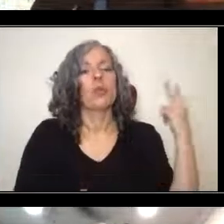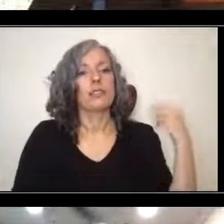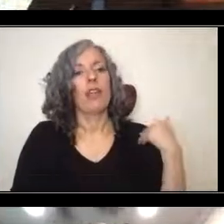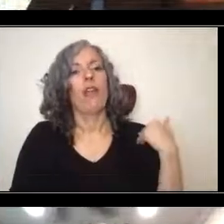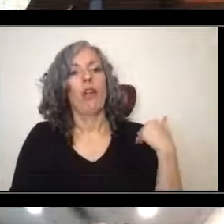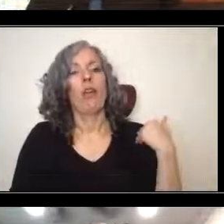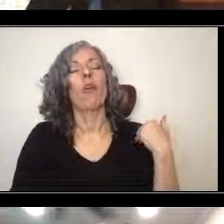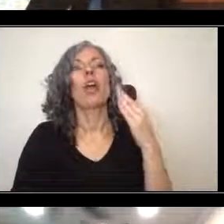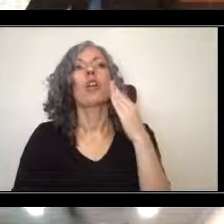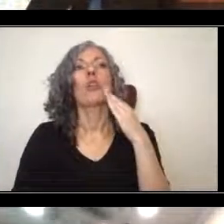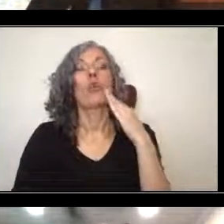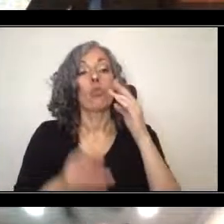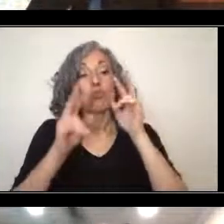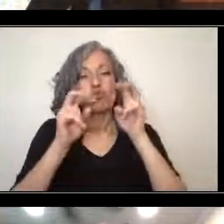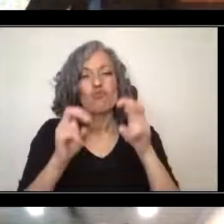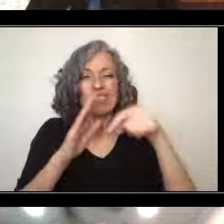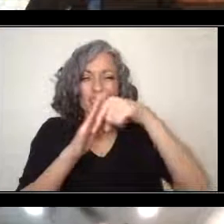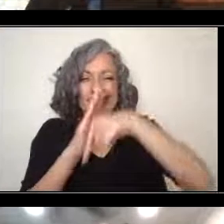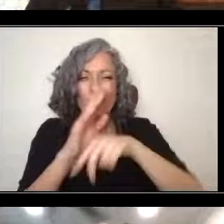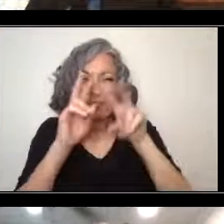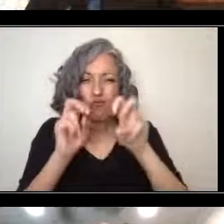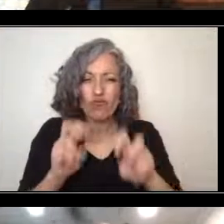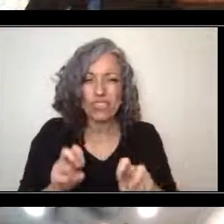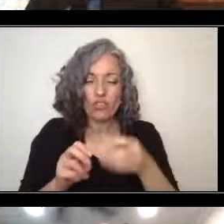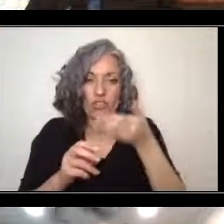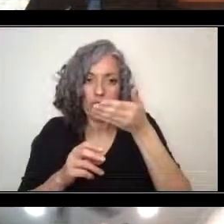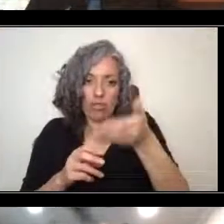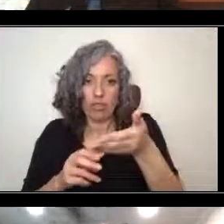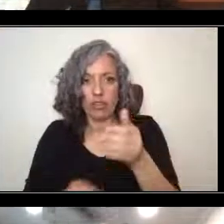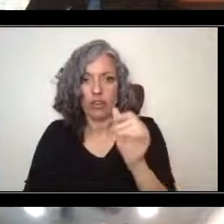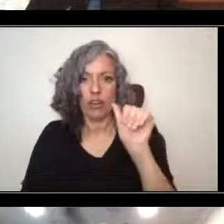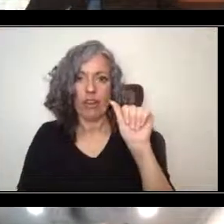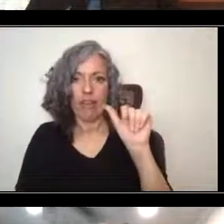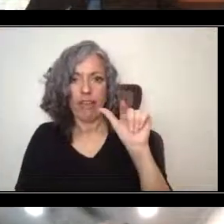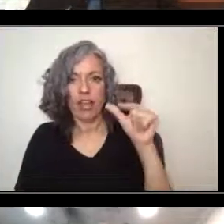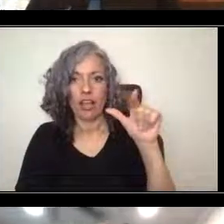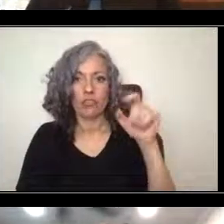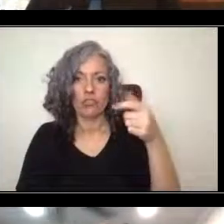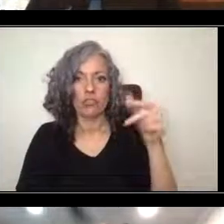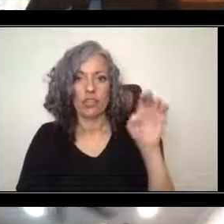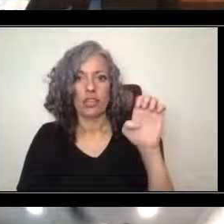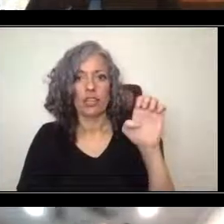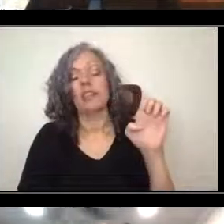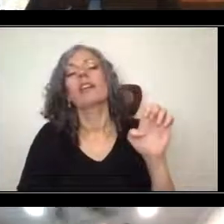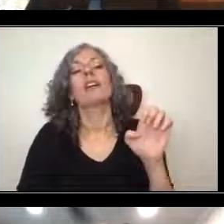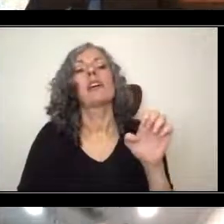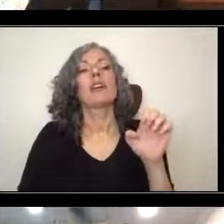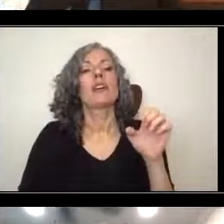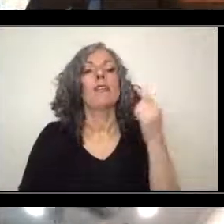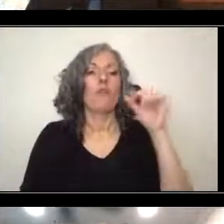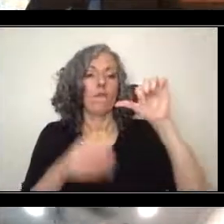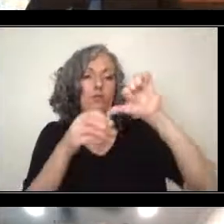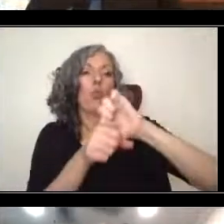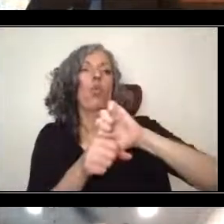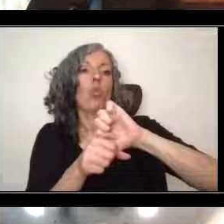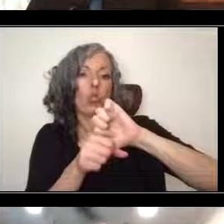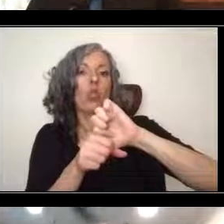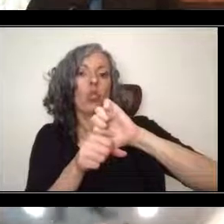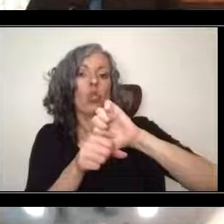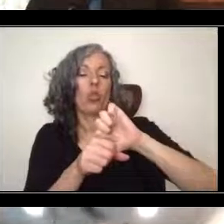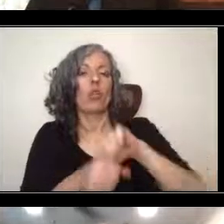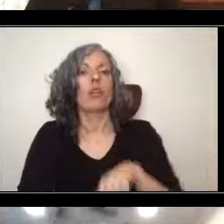on there, for example, on algae-based jet fuel. So I want to know if there is